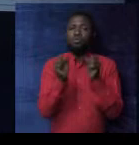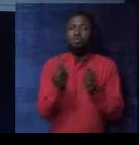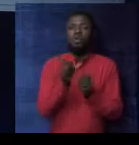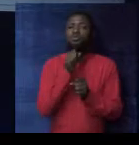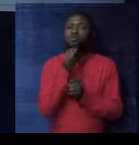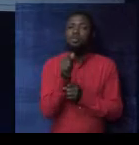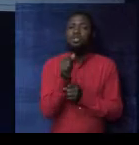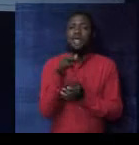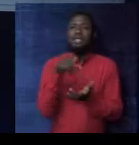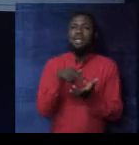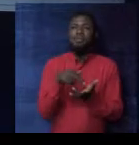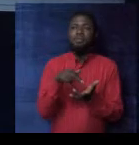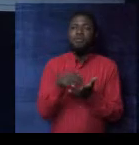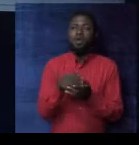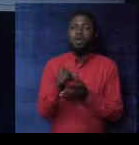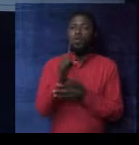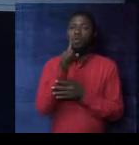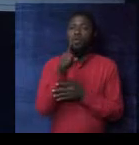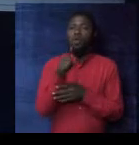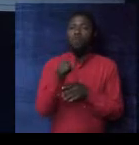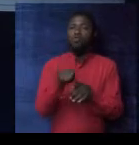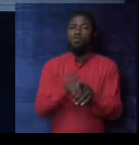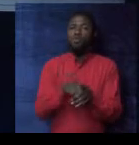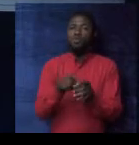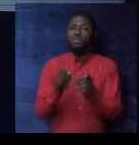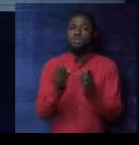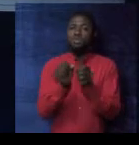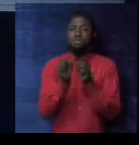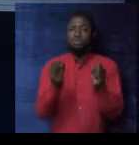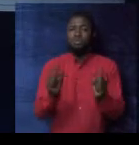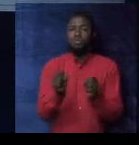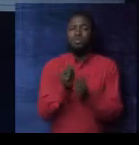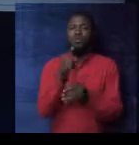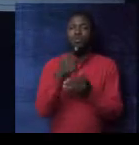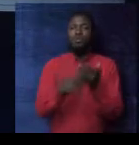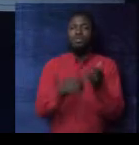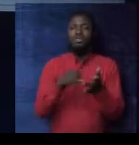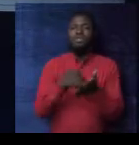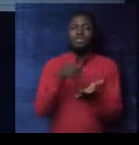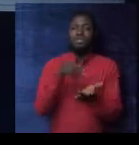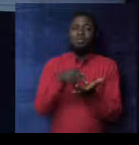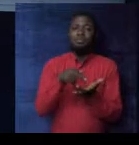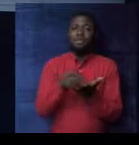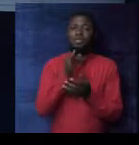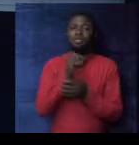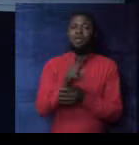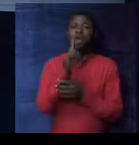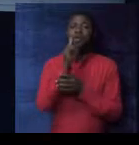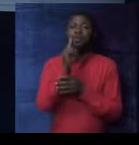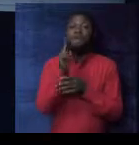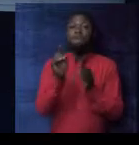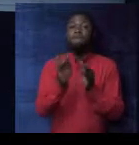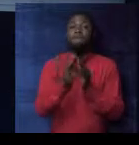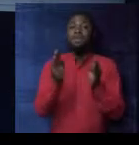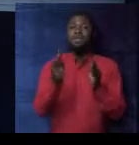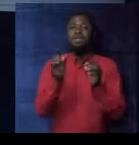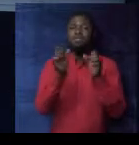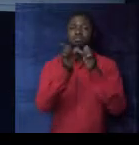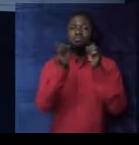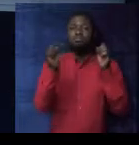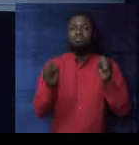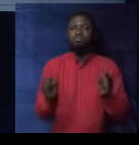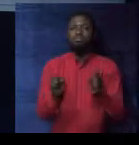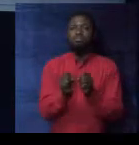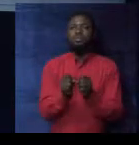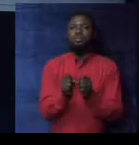1 small square. It does not represent 1 long strip. Rather, what it represents is 1 big,